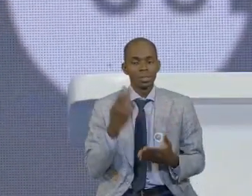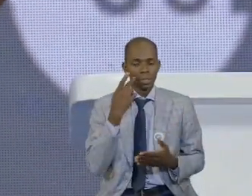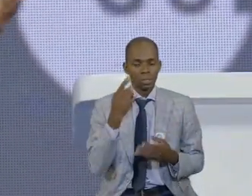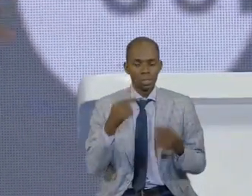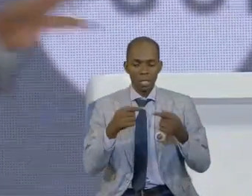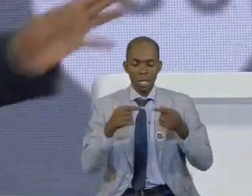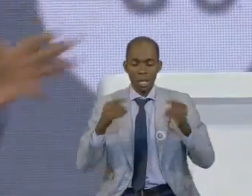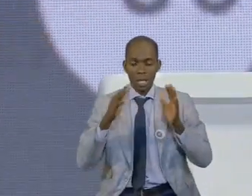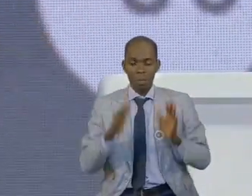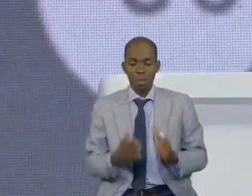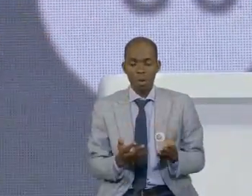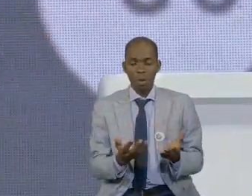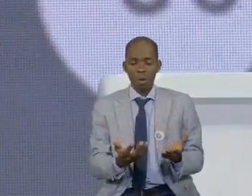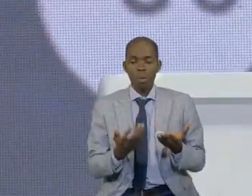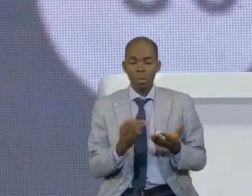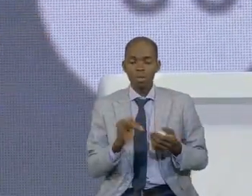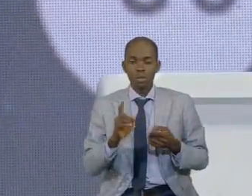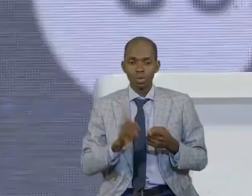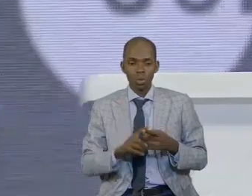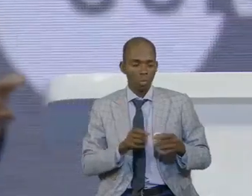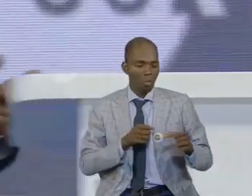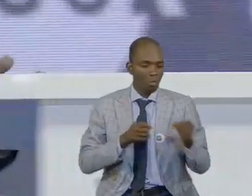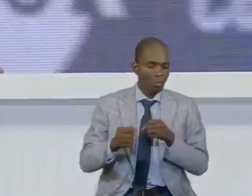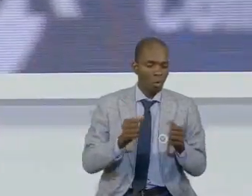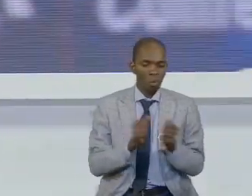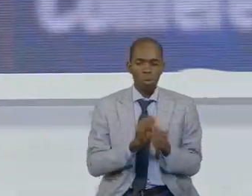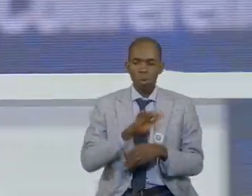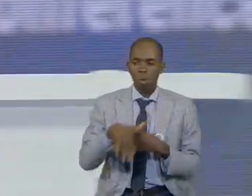wanting to fight with all their weapons.